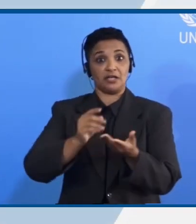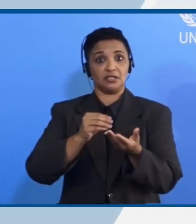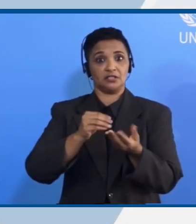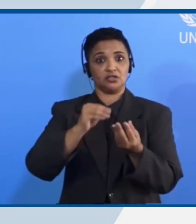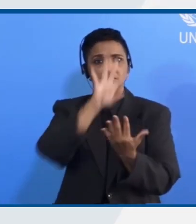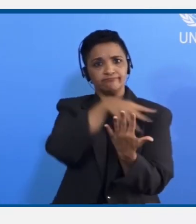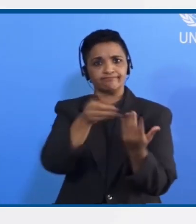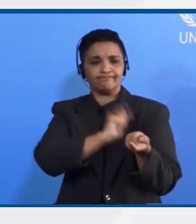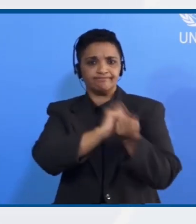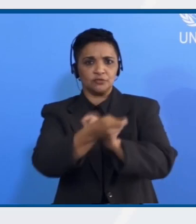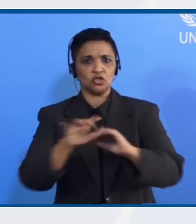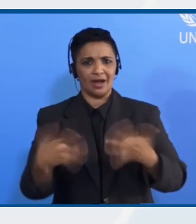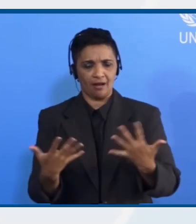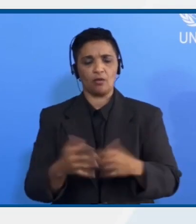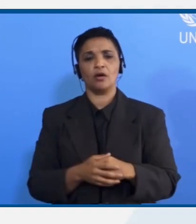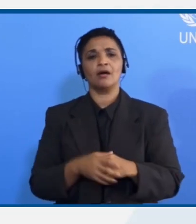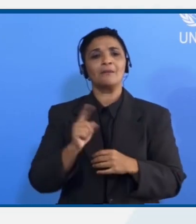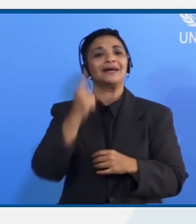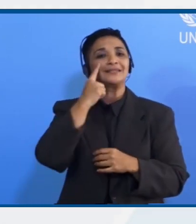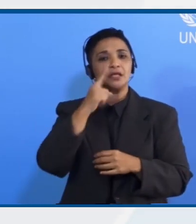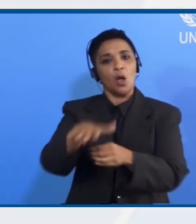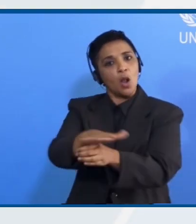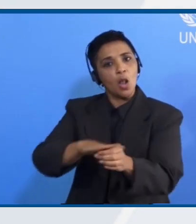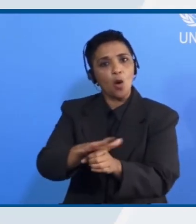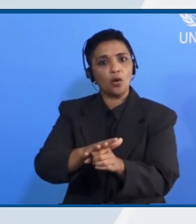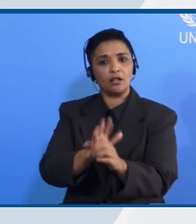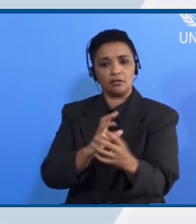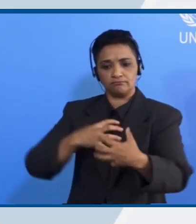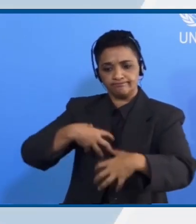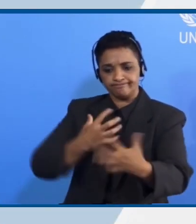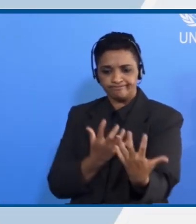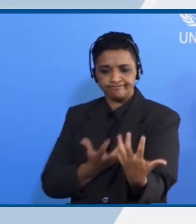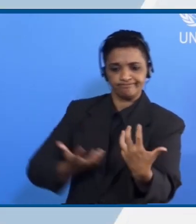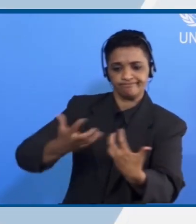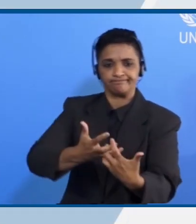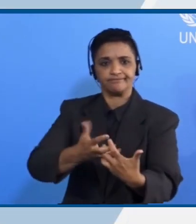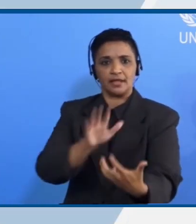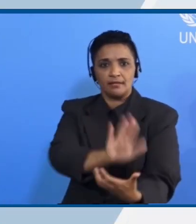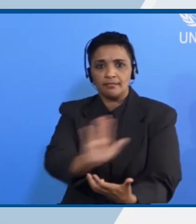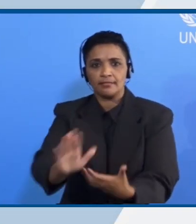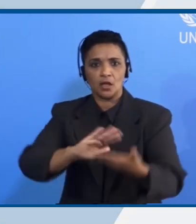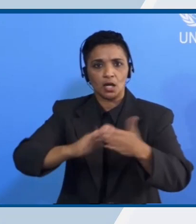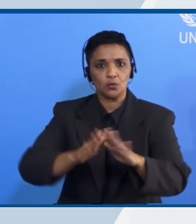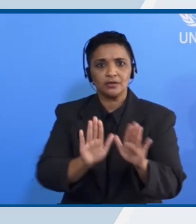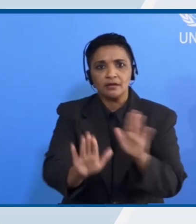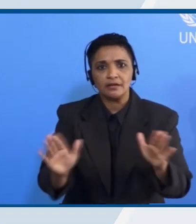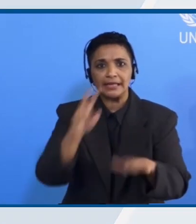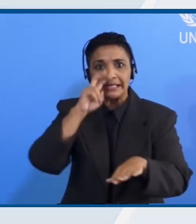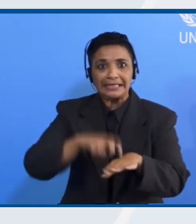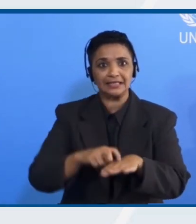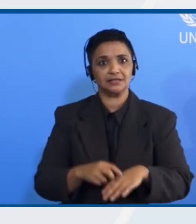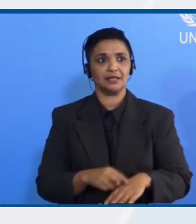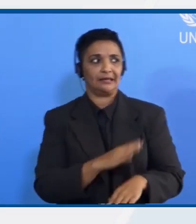take into account locally led adaptation needs, just make it the main criterion for the allocation of